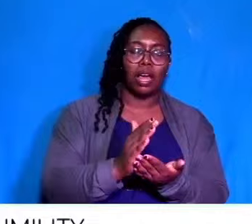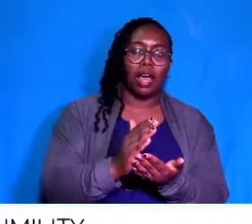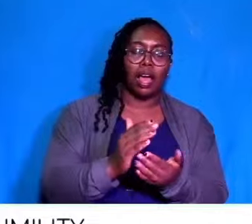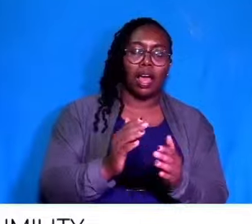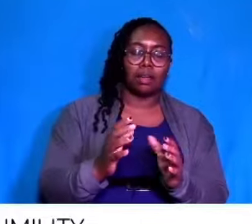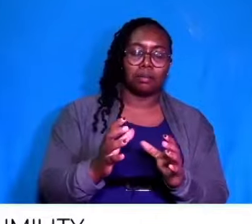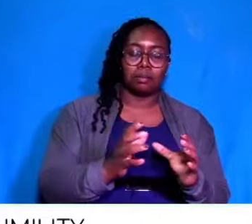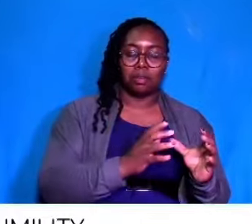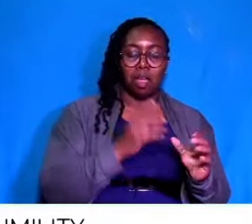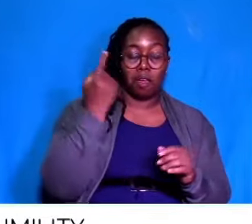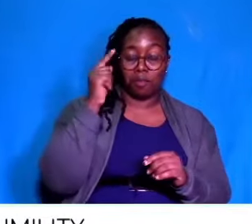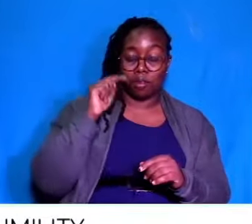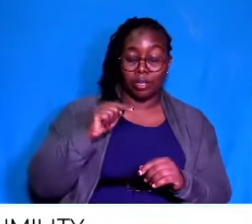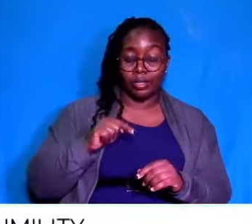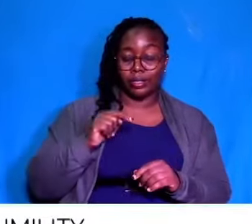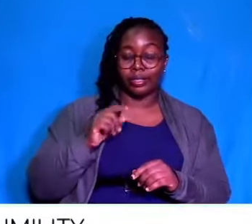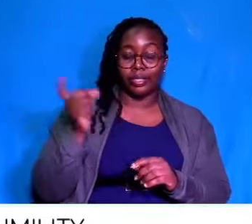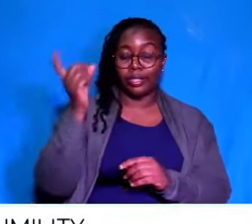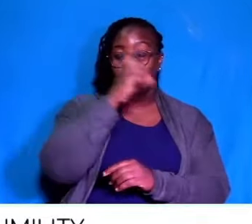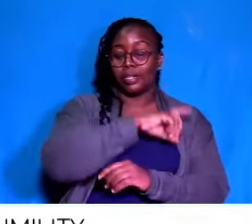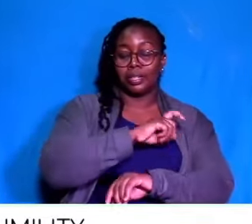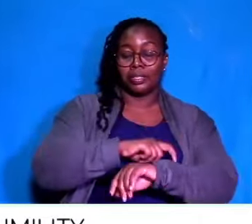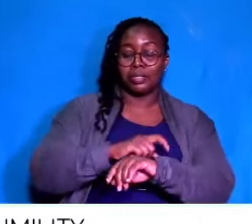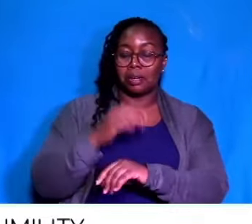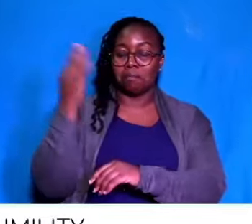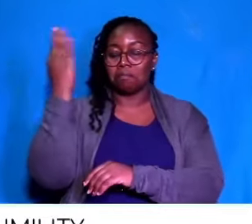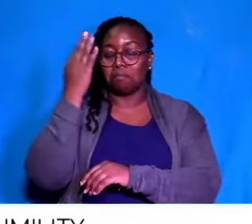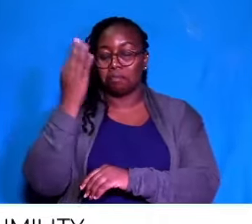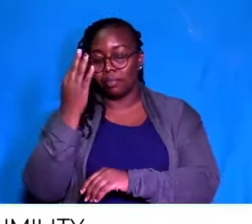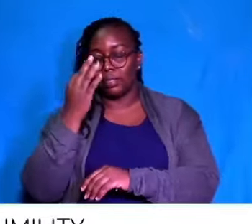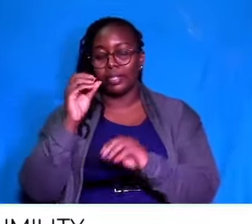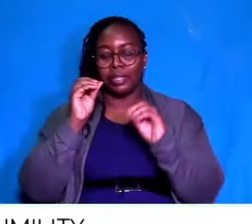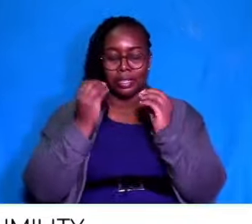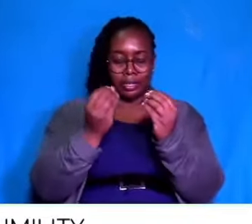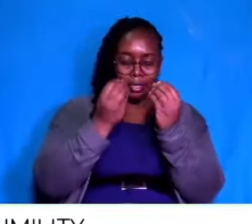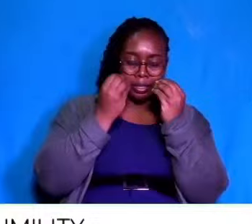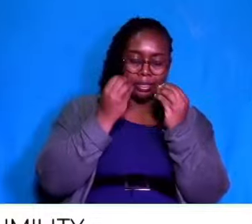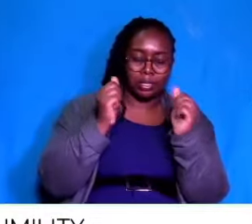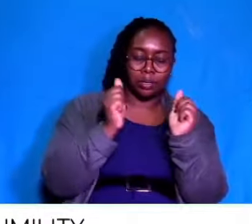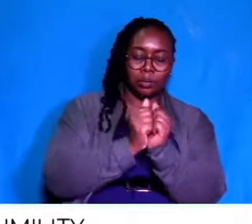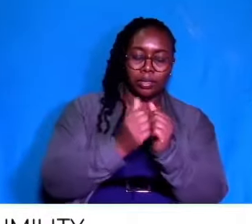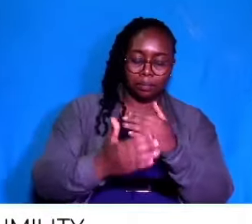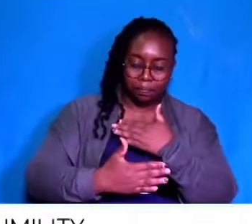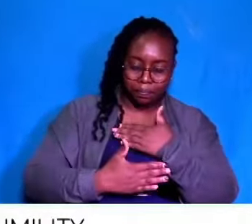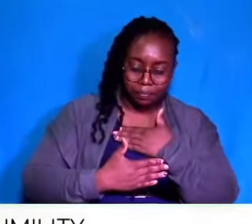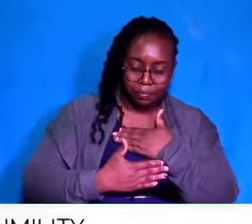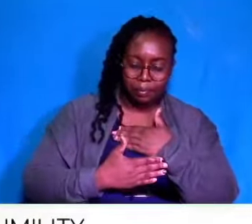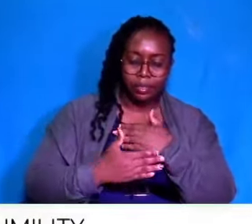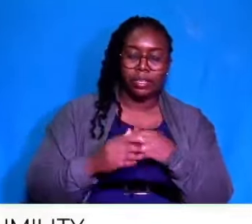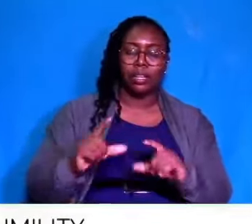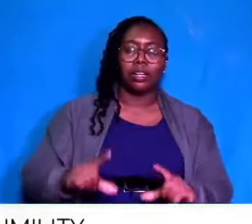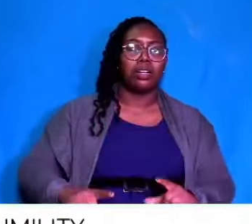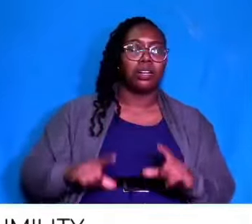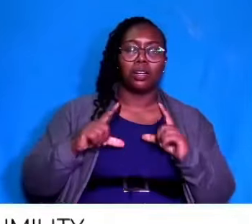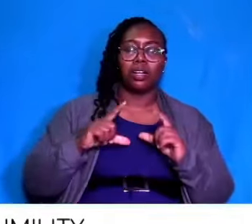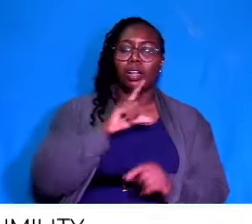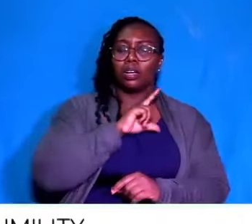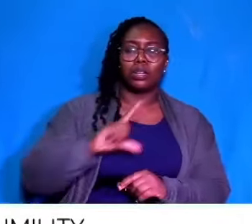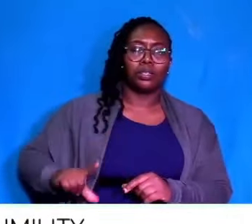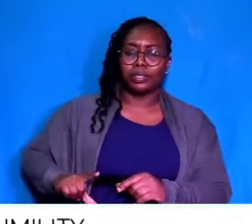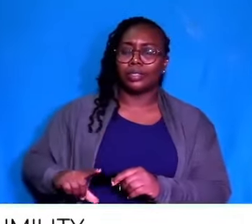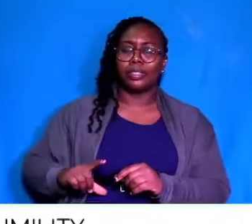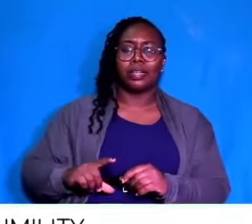that as she ministers your word, teach us the humility of Christ. So, Lord, we are open to